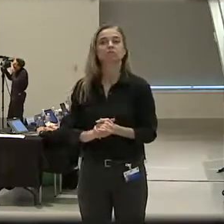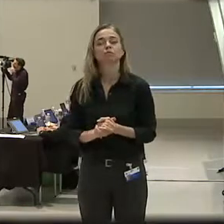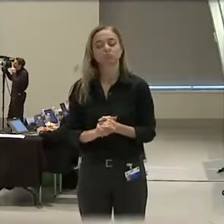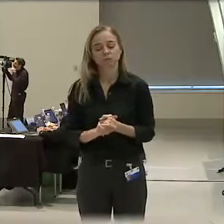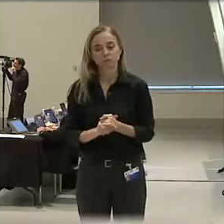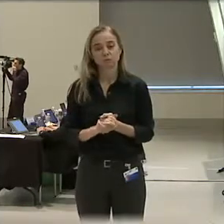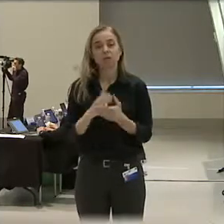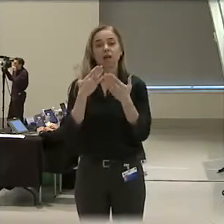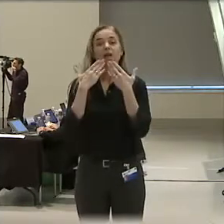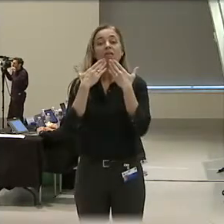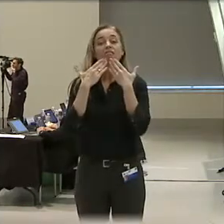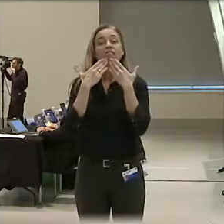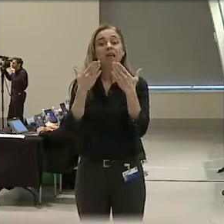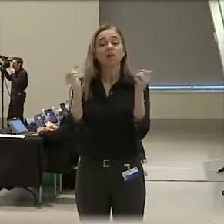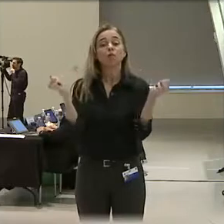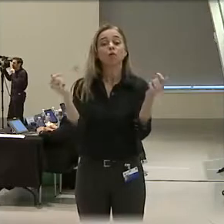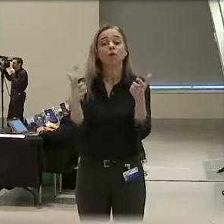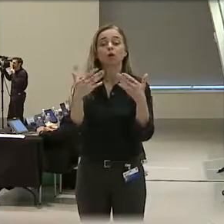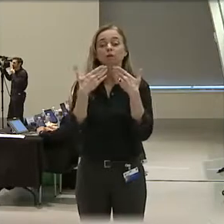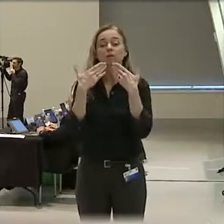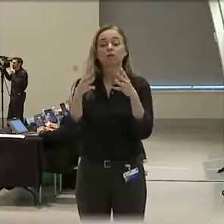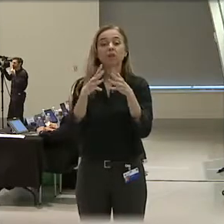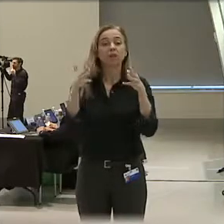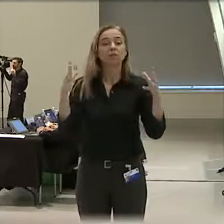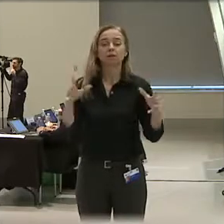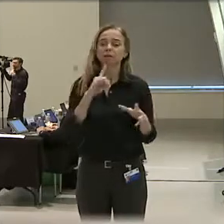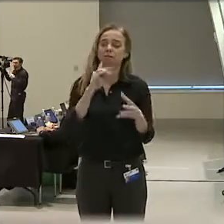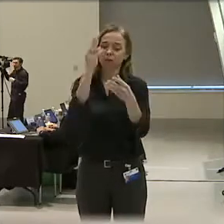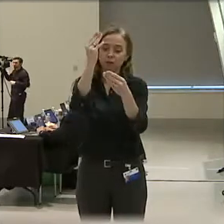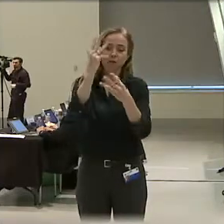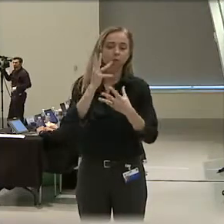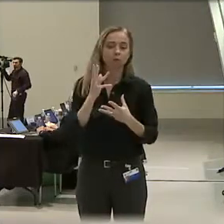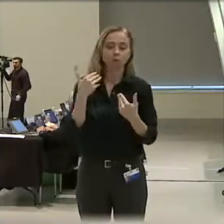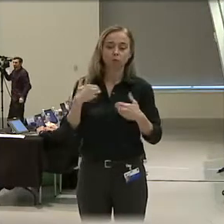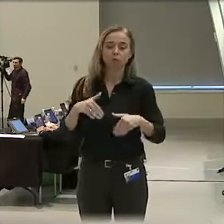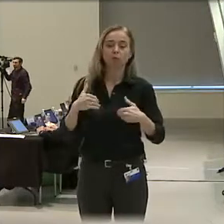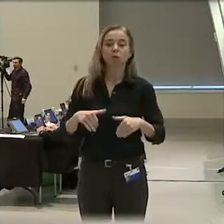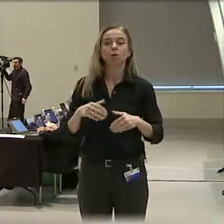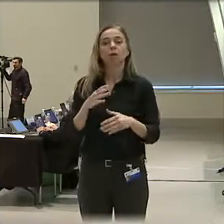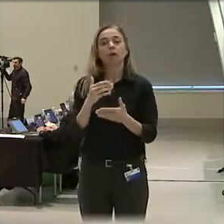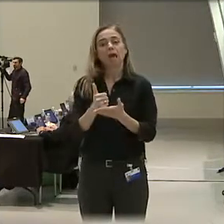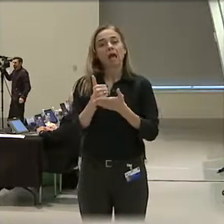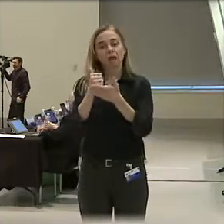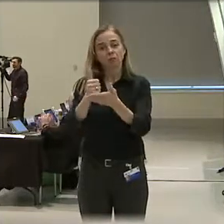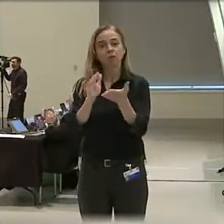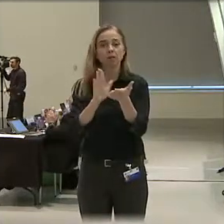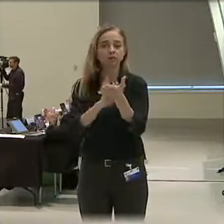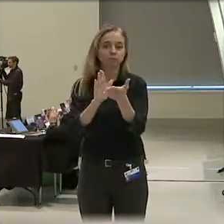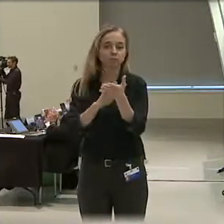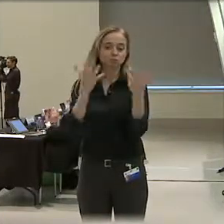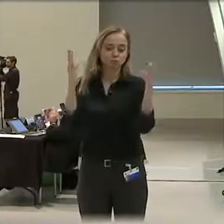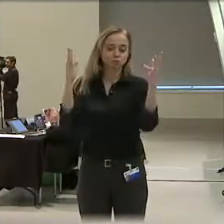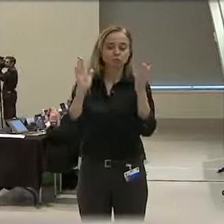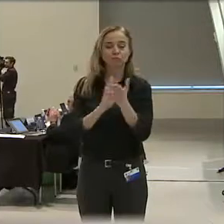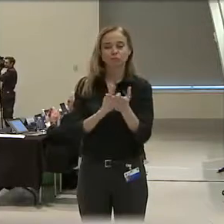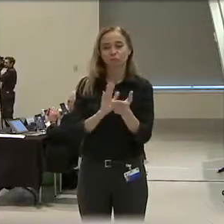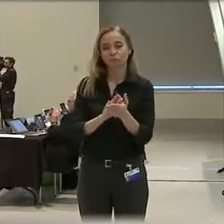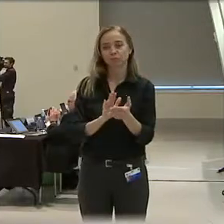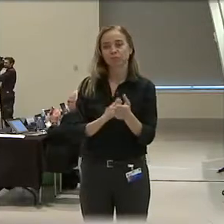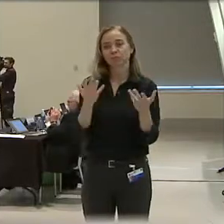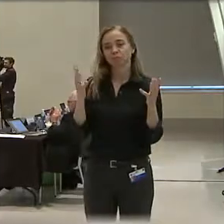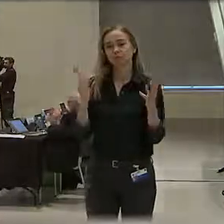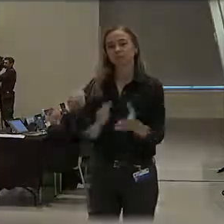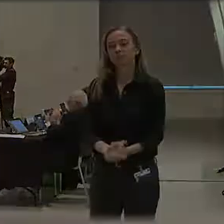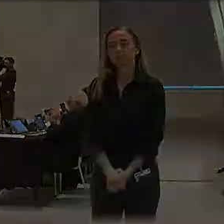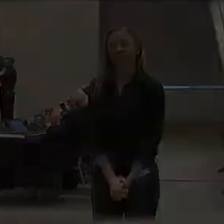Well, thank you all very much. This has been a very informative panel. Please help me recognize them for their